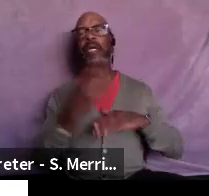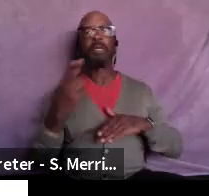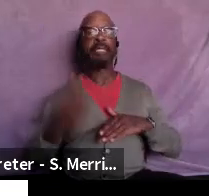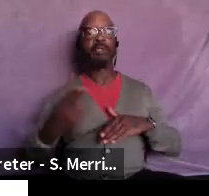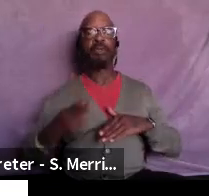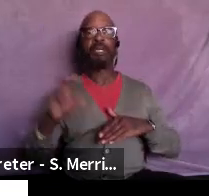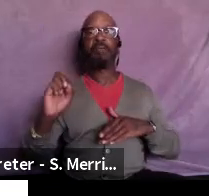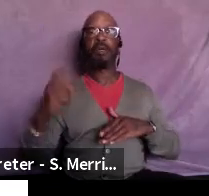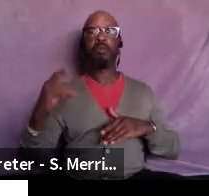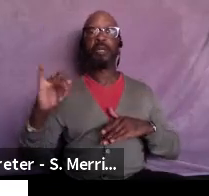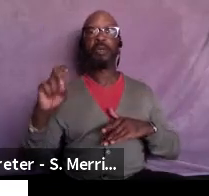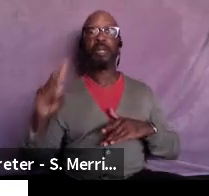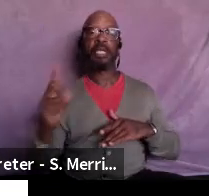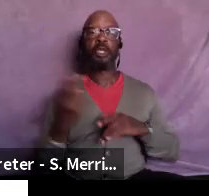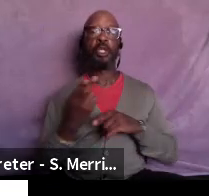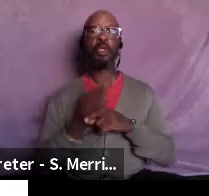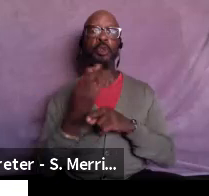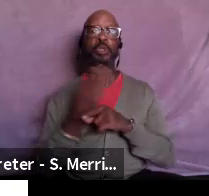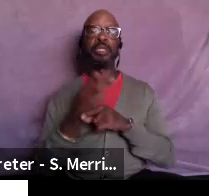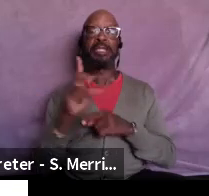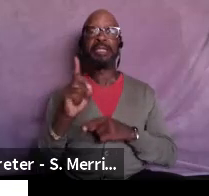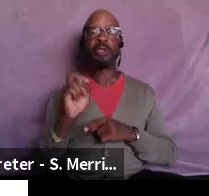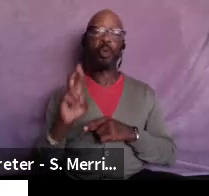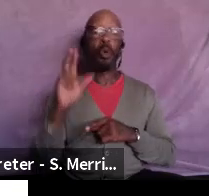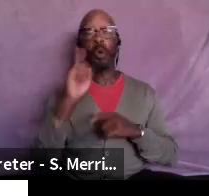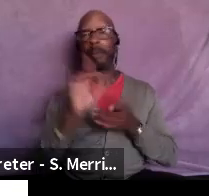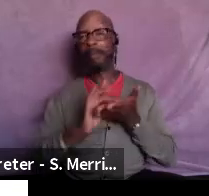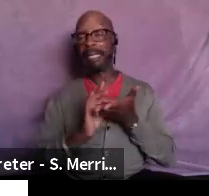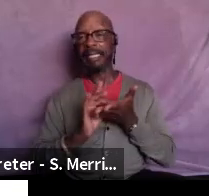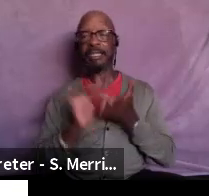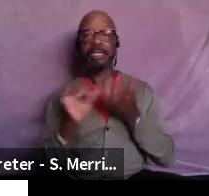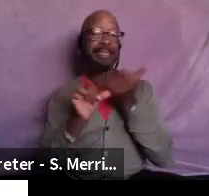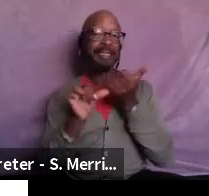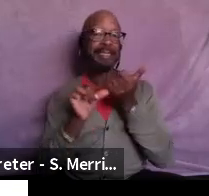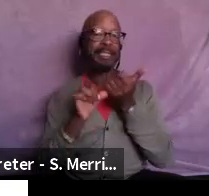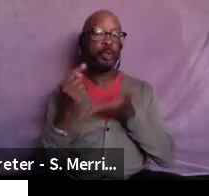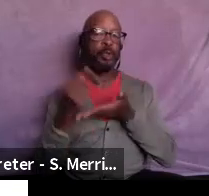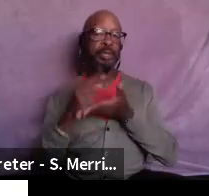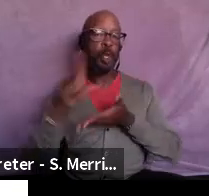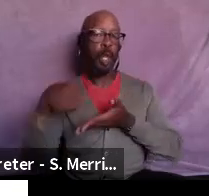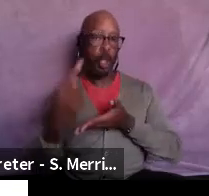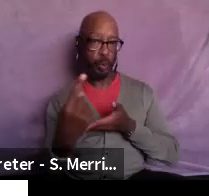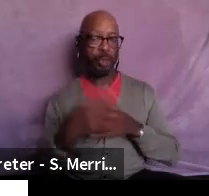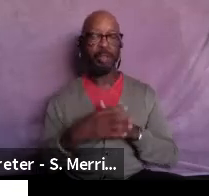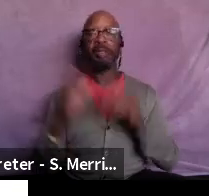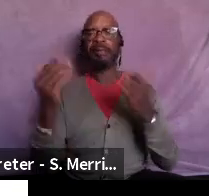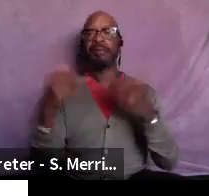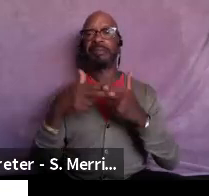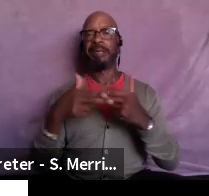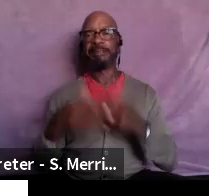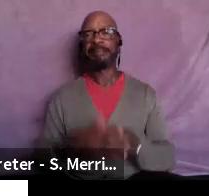disorder or participation in medication or assisted treatment alone. Next slide, please.